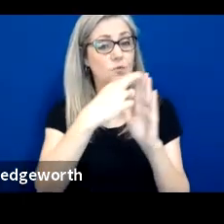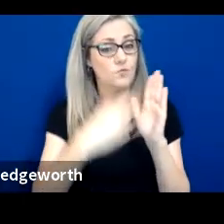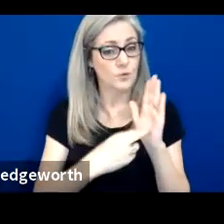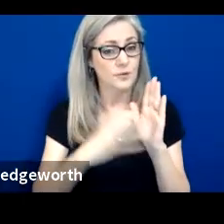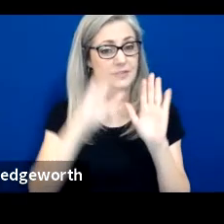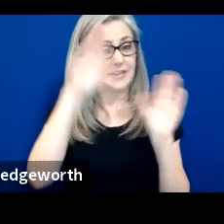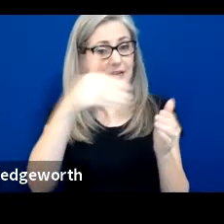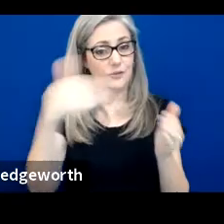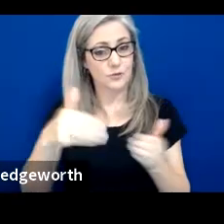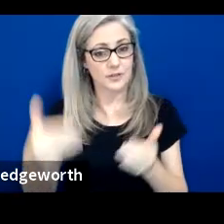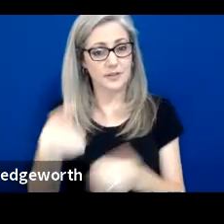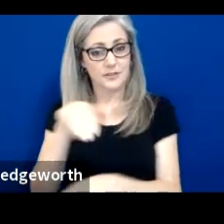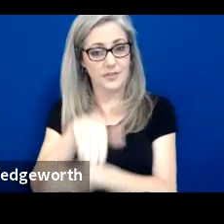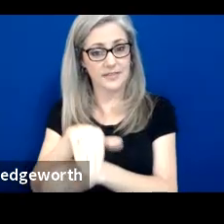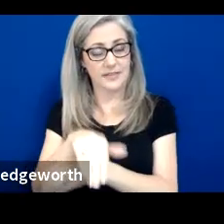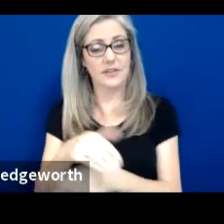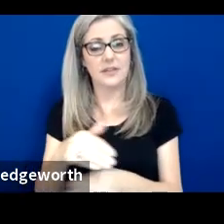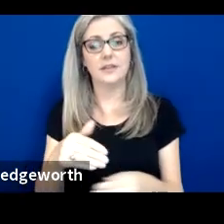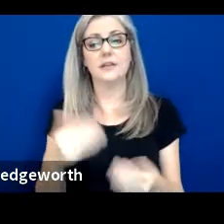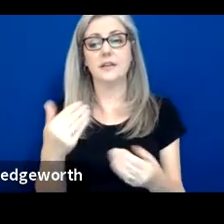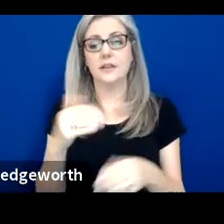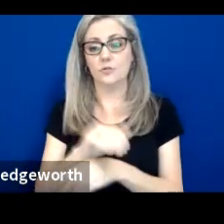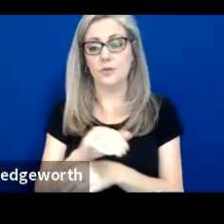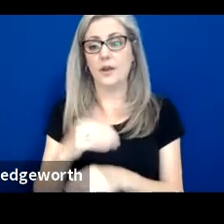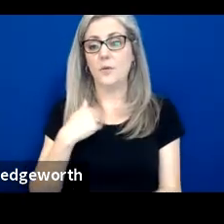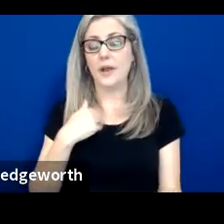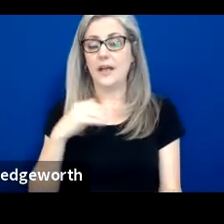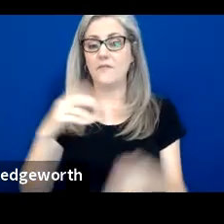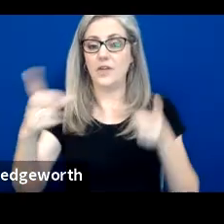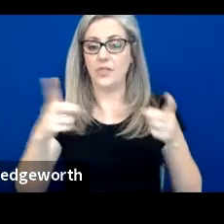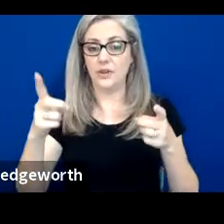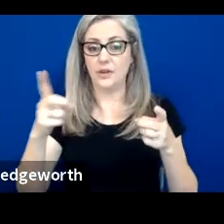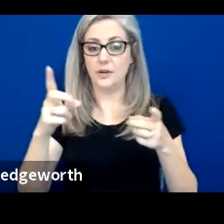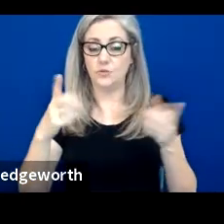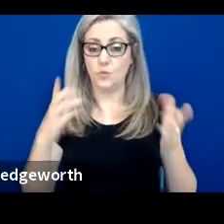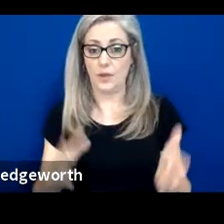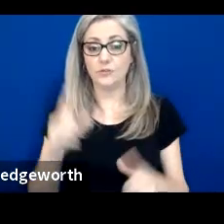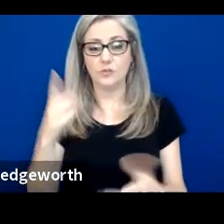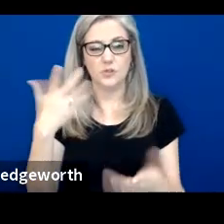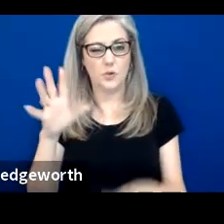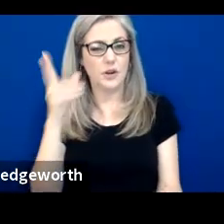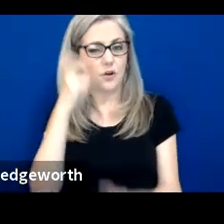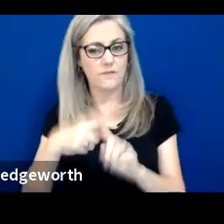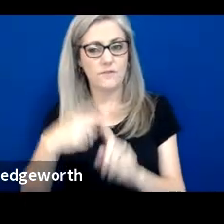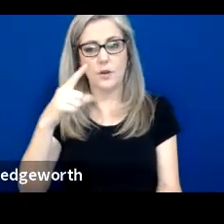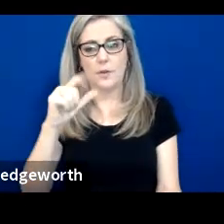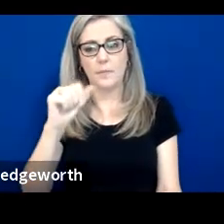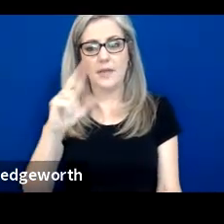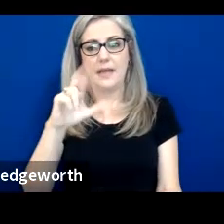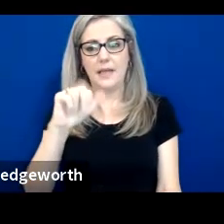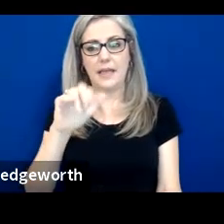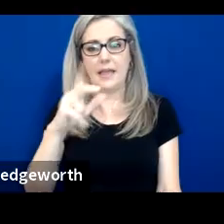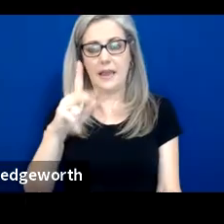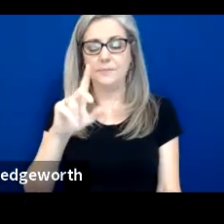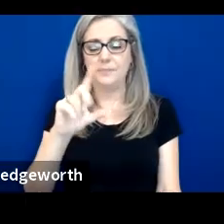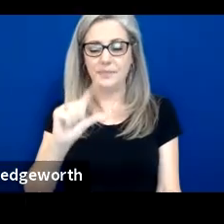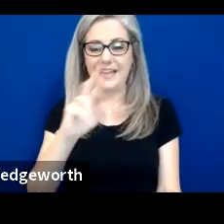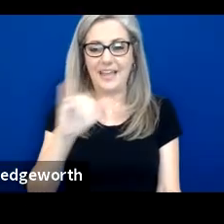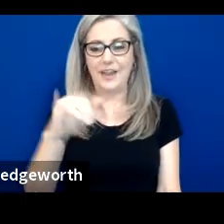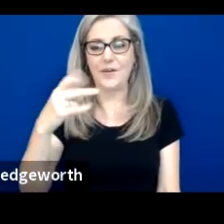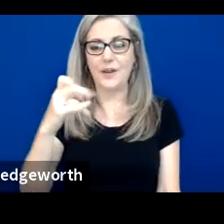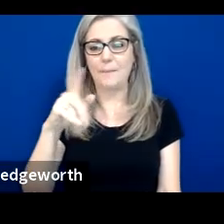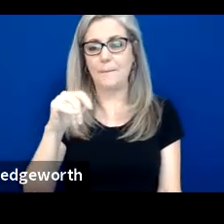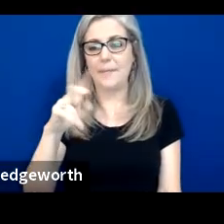evening. Tonight, I am joined by our Parks and Recreation Director, which you already heard from, Gary Packin. We have our Assistant Director,